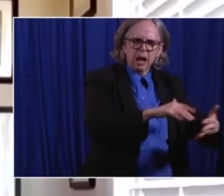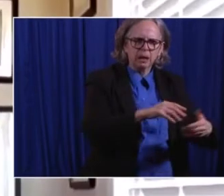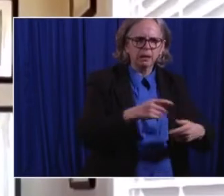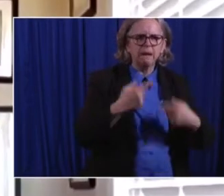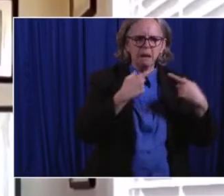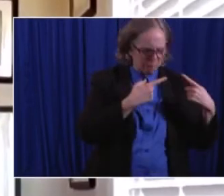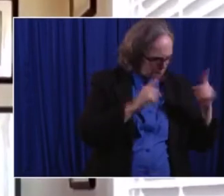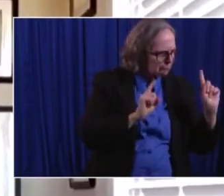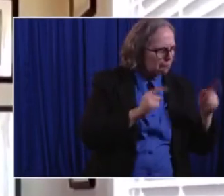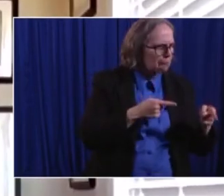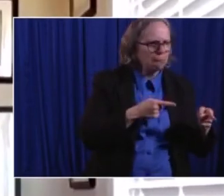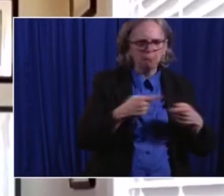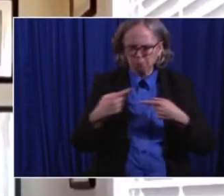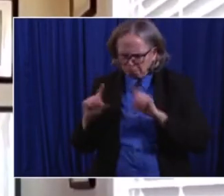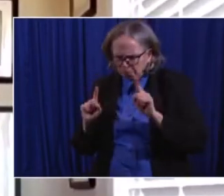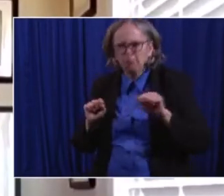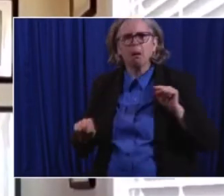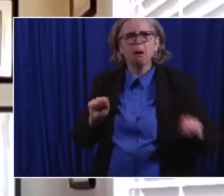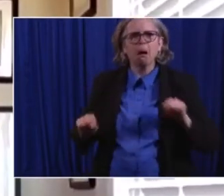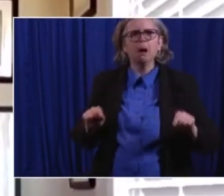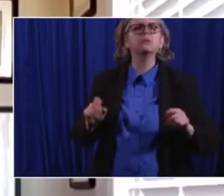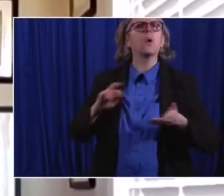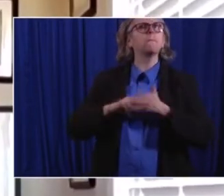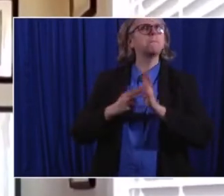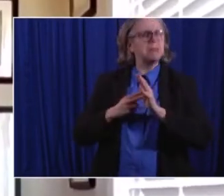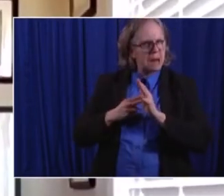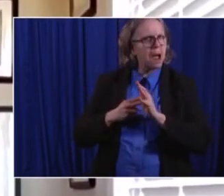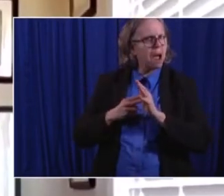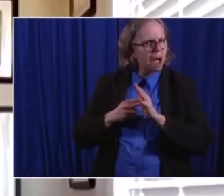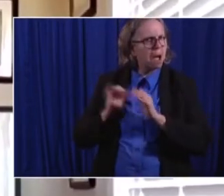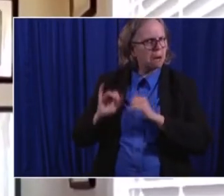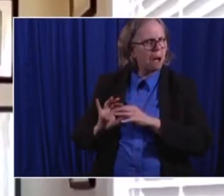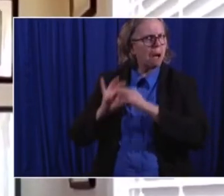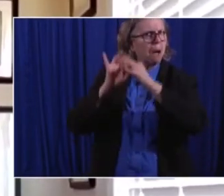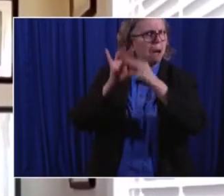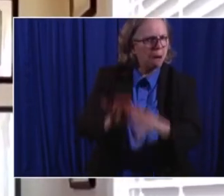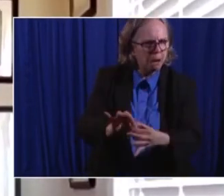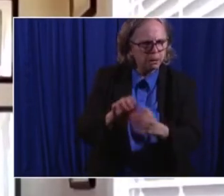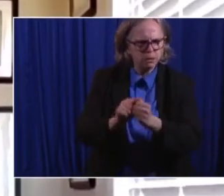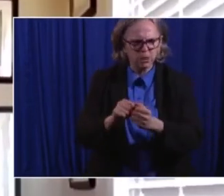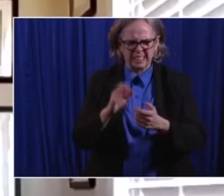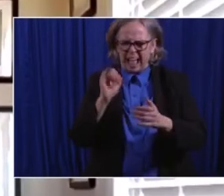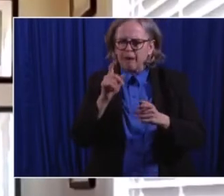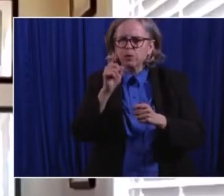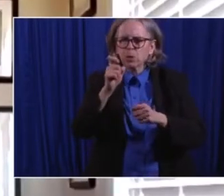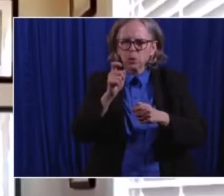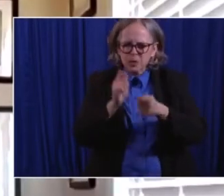circulating, and that same strong outcome was observed there.